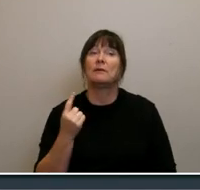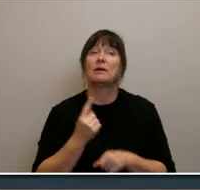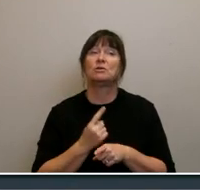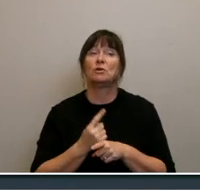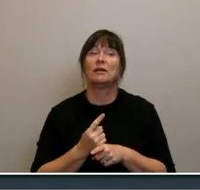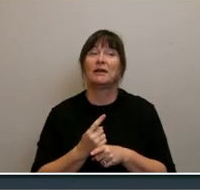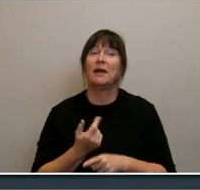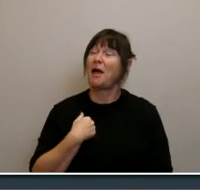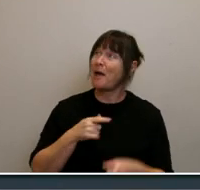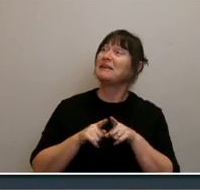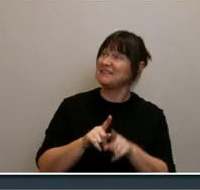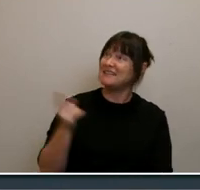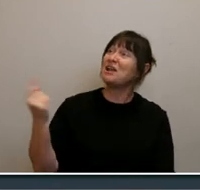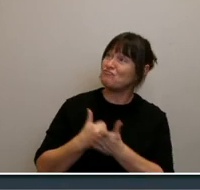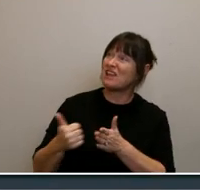to us. I'm consistent.